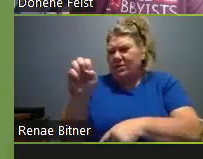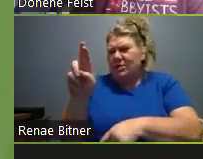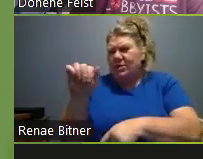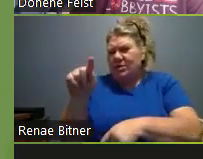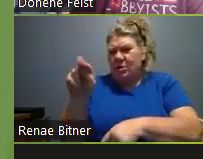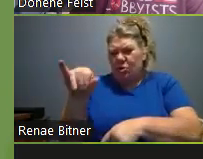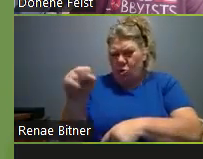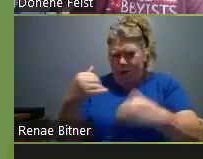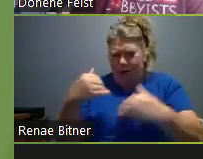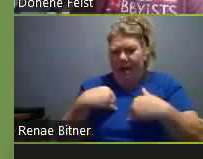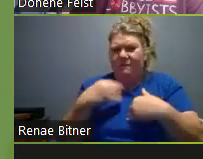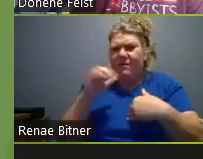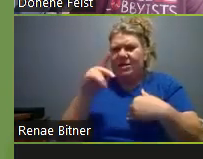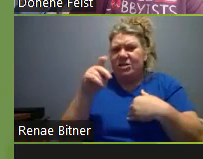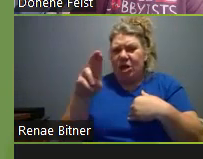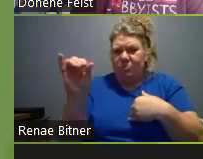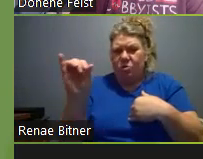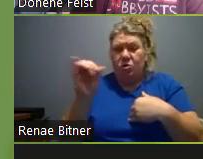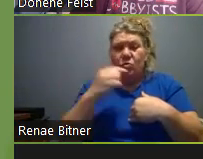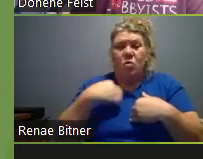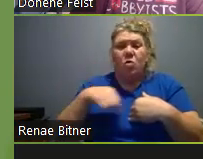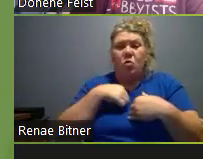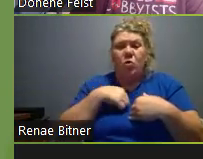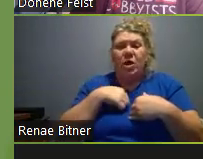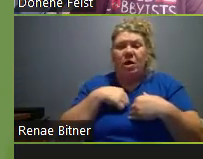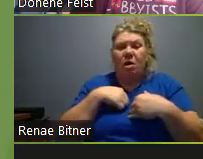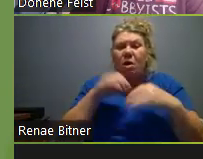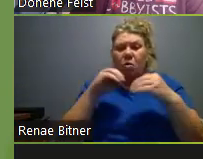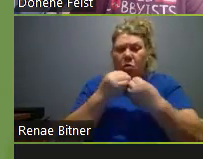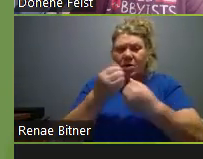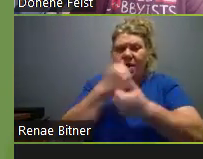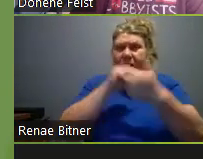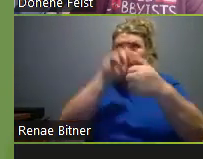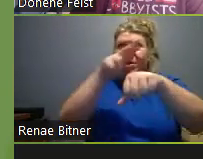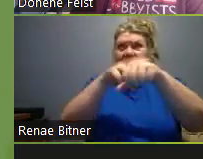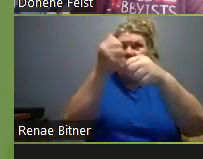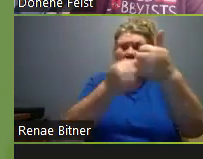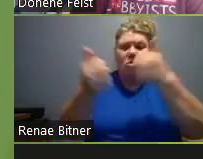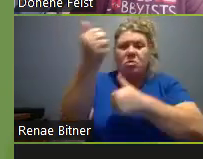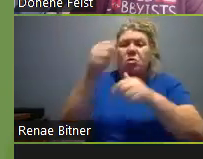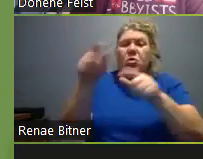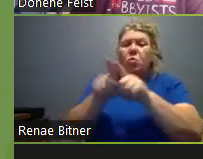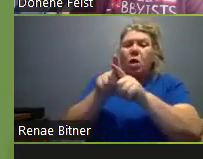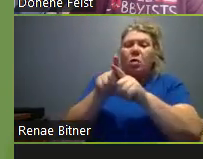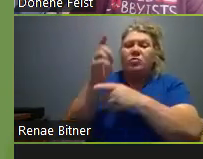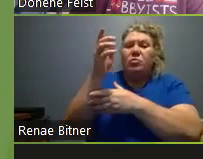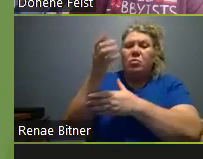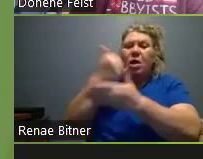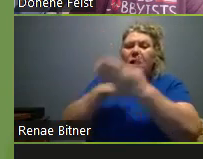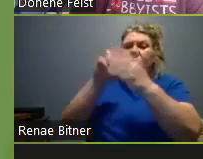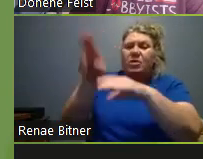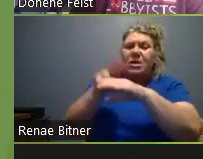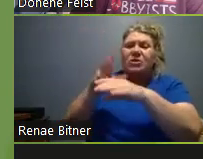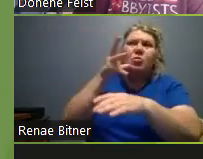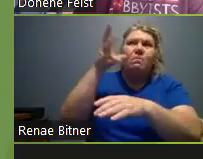Um, and so we are a chapter of that. And we are also a chapter of the National Parent to Parent USA. A little